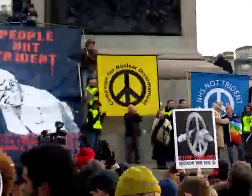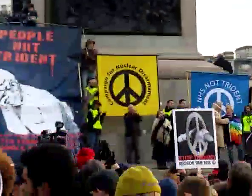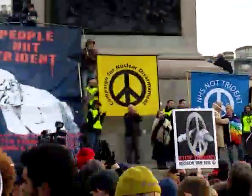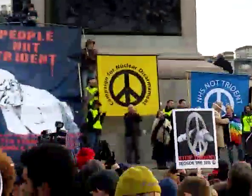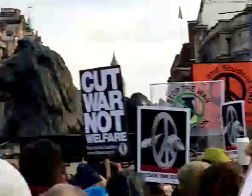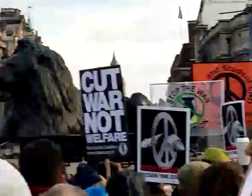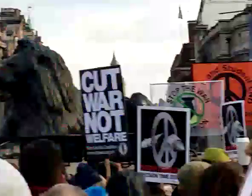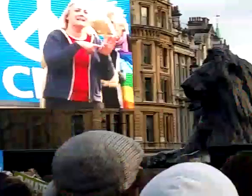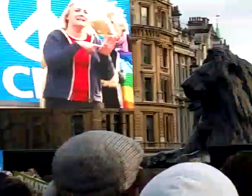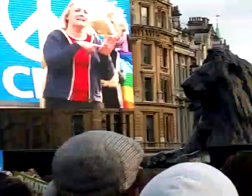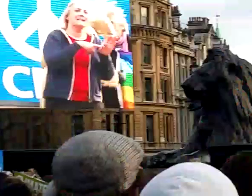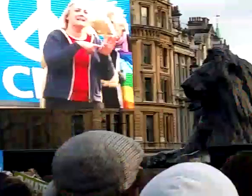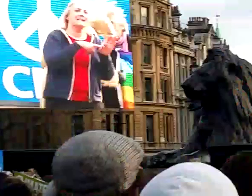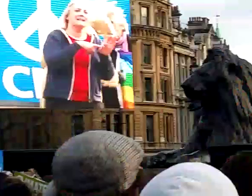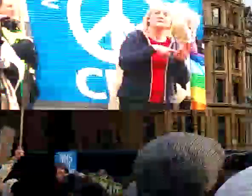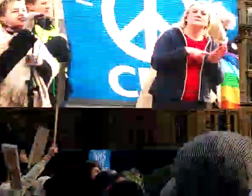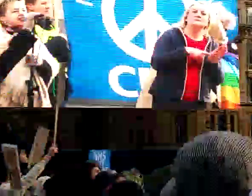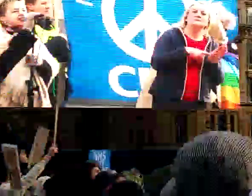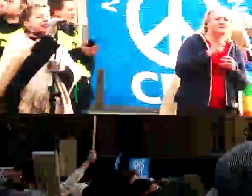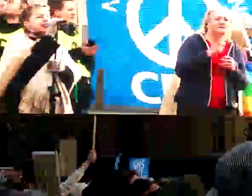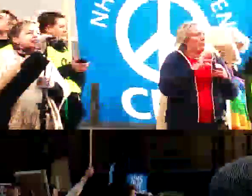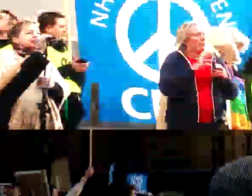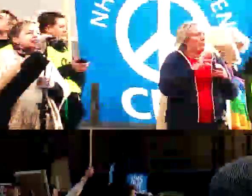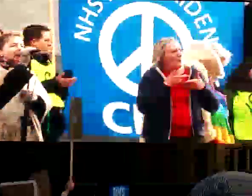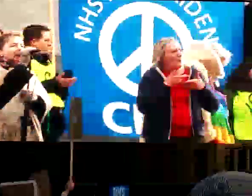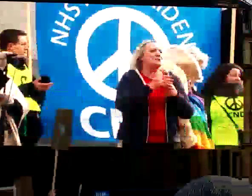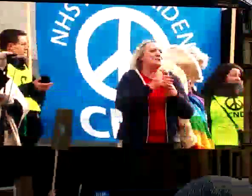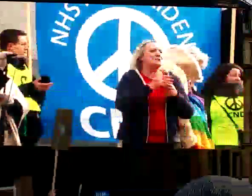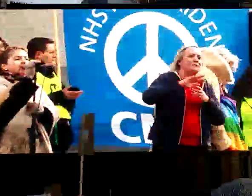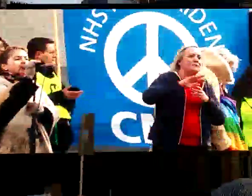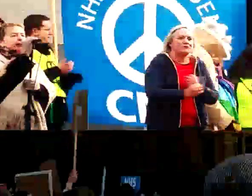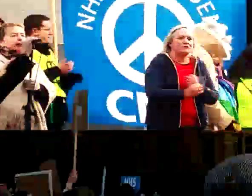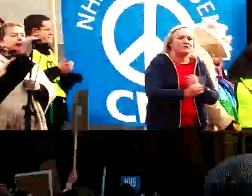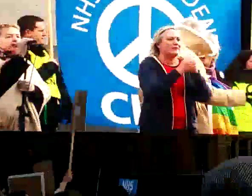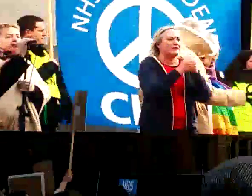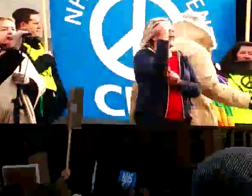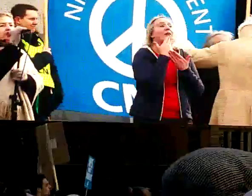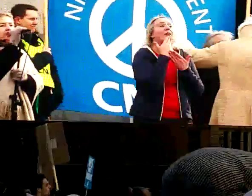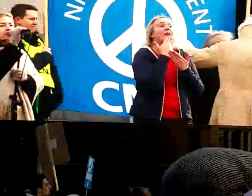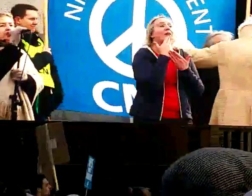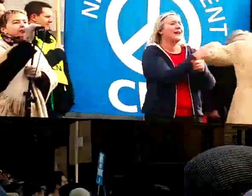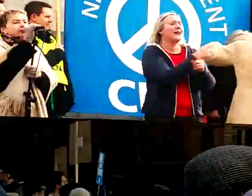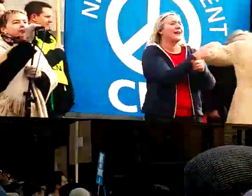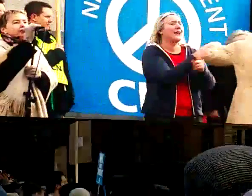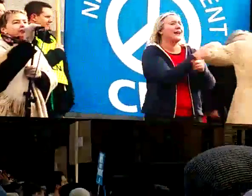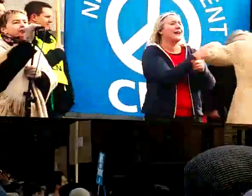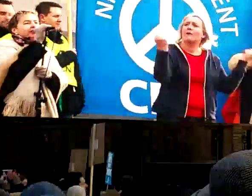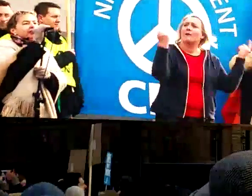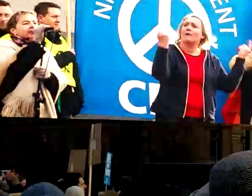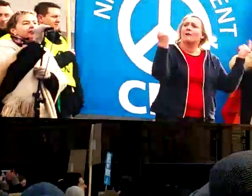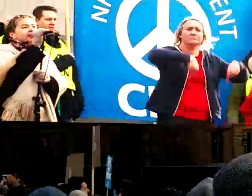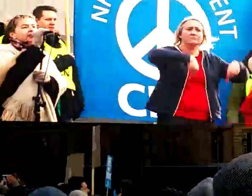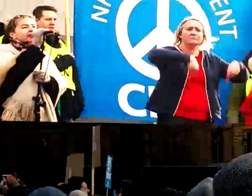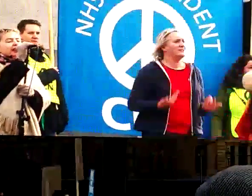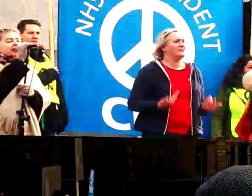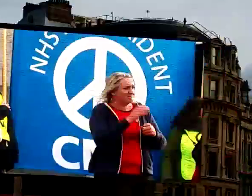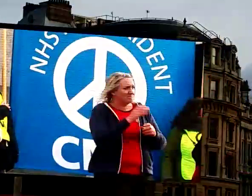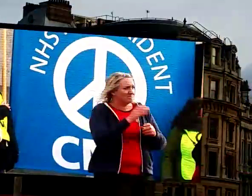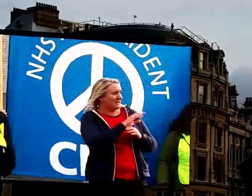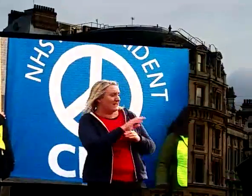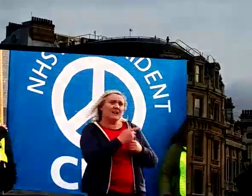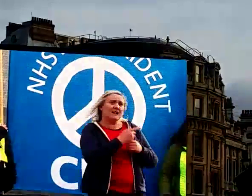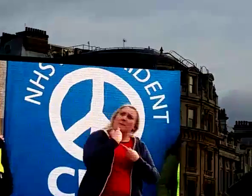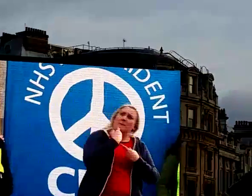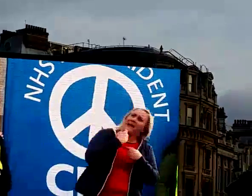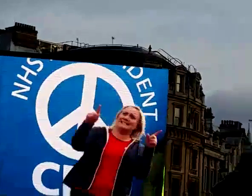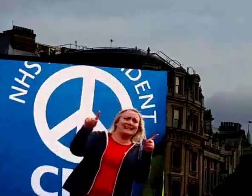Every strength and success, and it remains to me for coming along today.